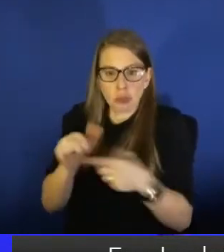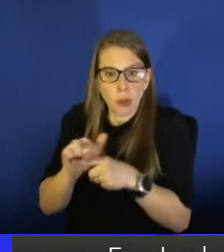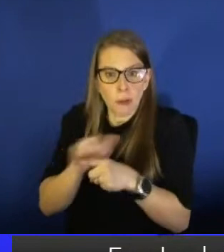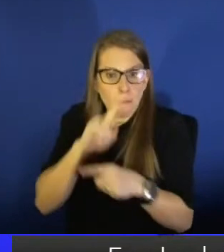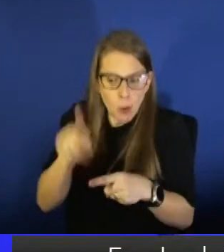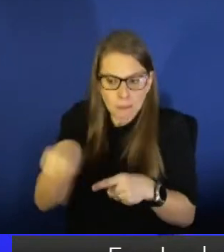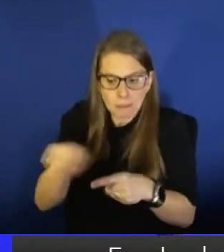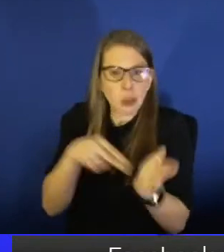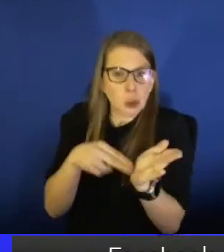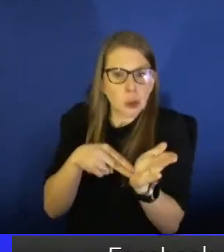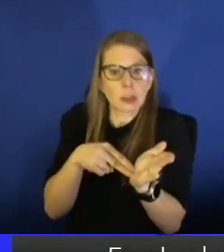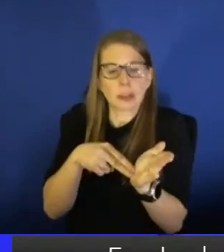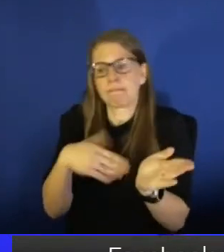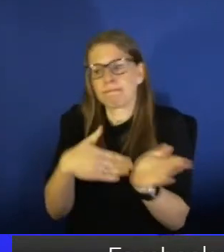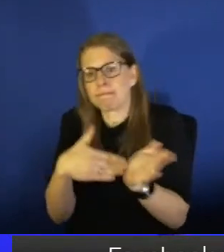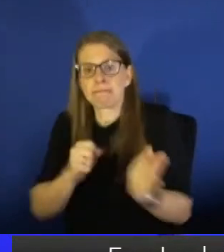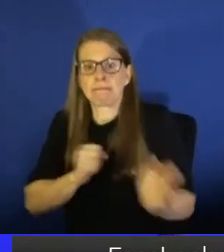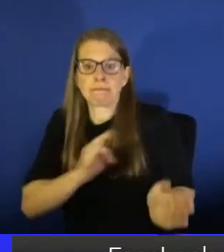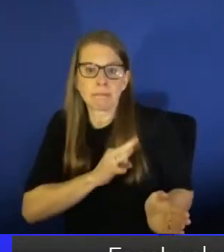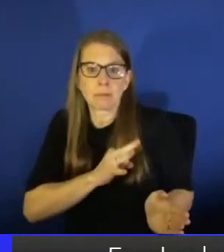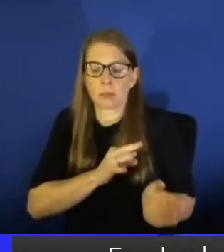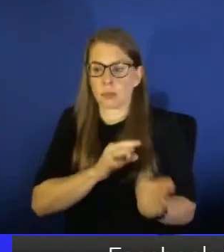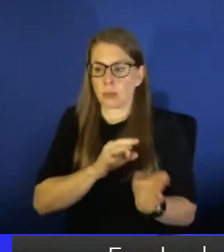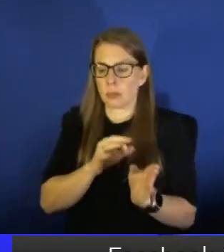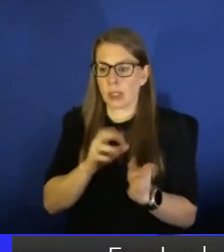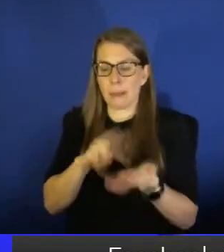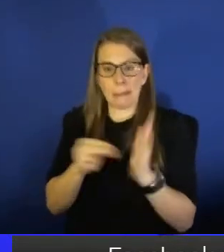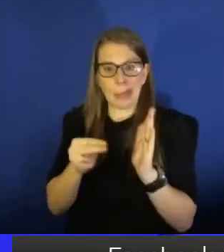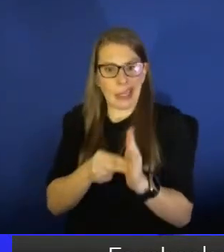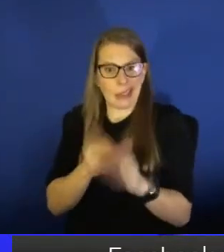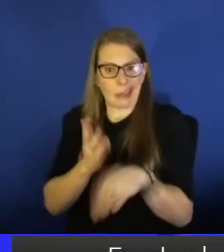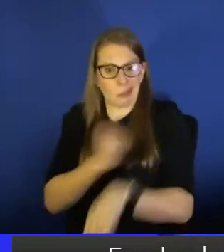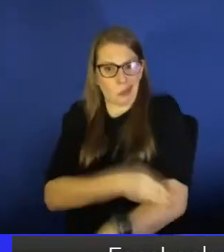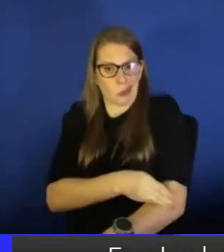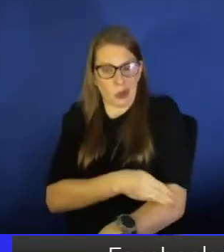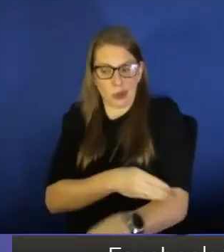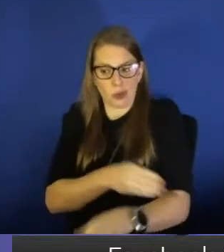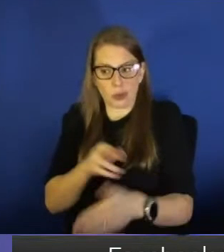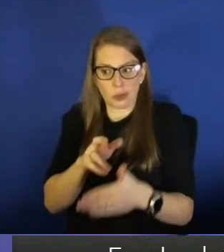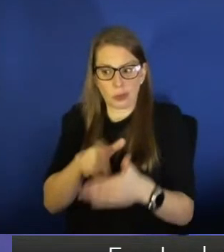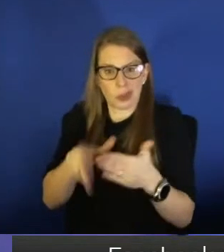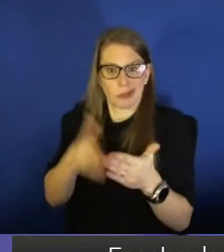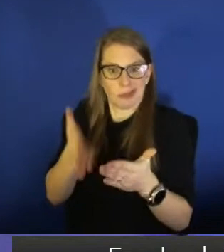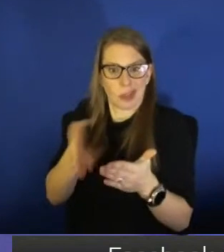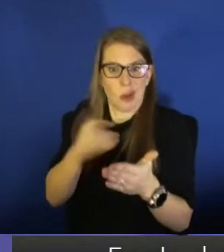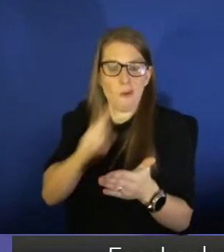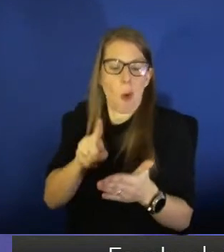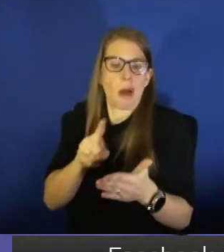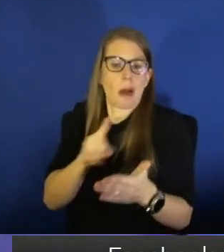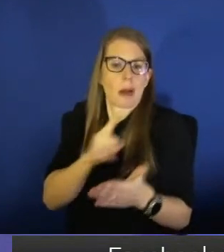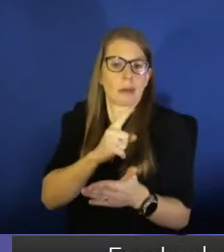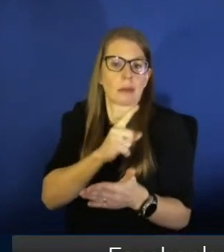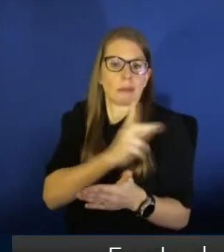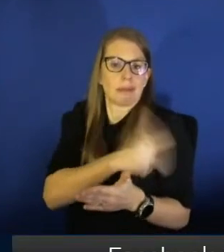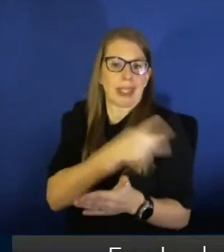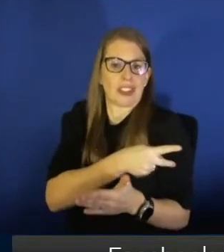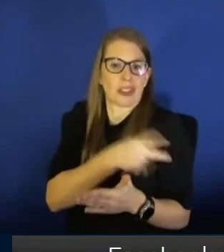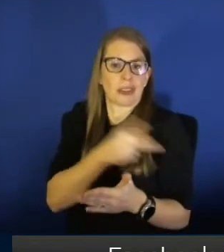the type of care that we need to improve the quality and the outcomes in rural Kansas? Dr. Weis, what type of services will be